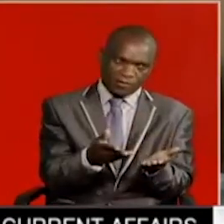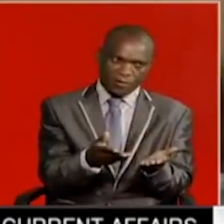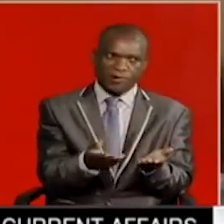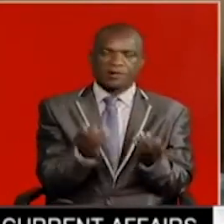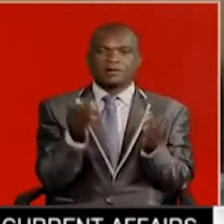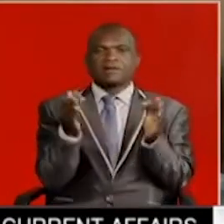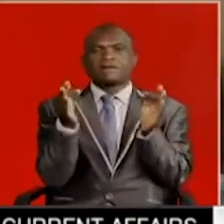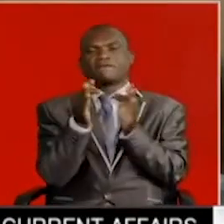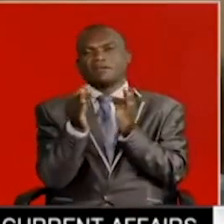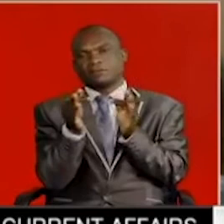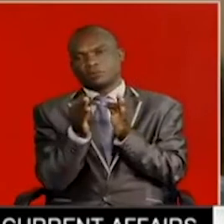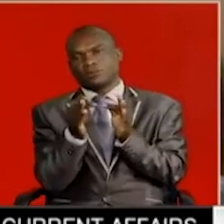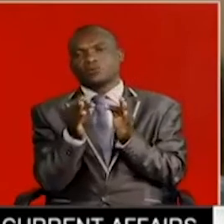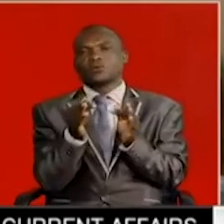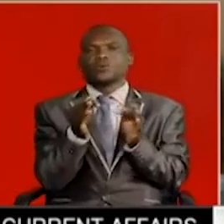Facebook, WhatsApp, Twitter,